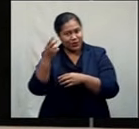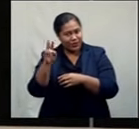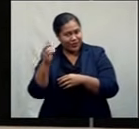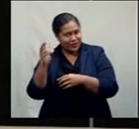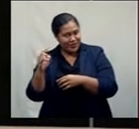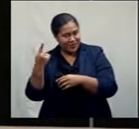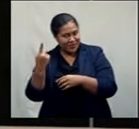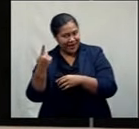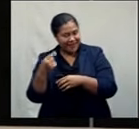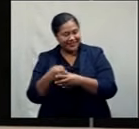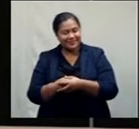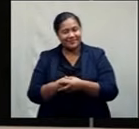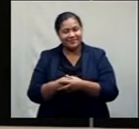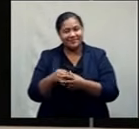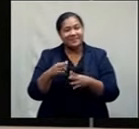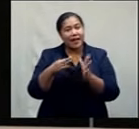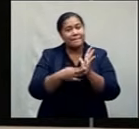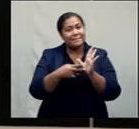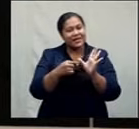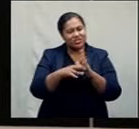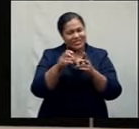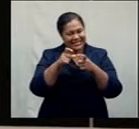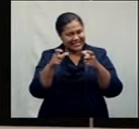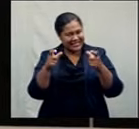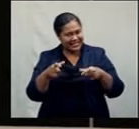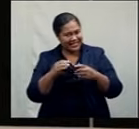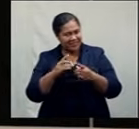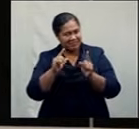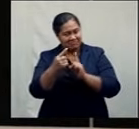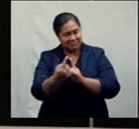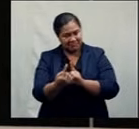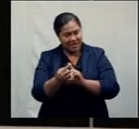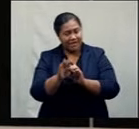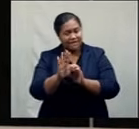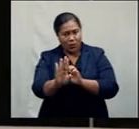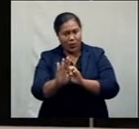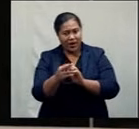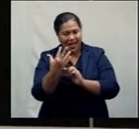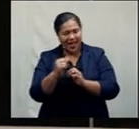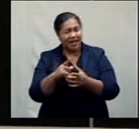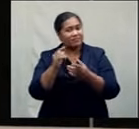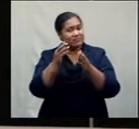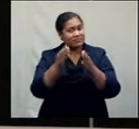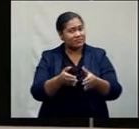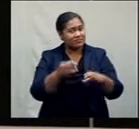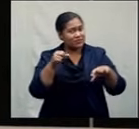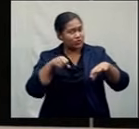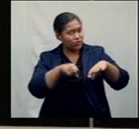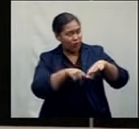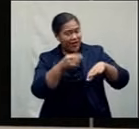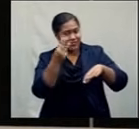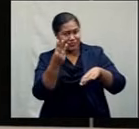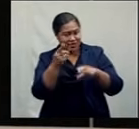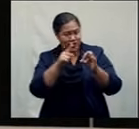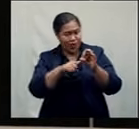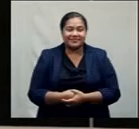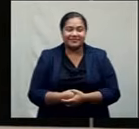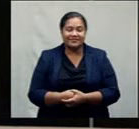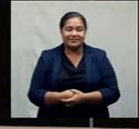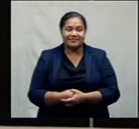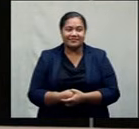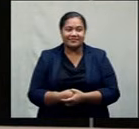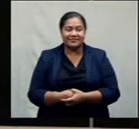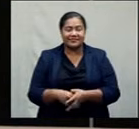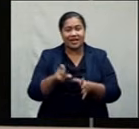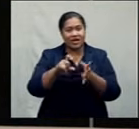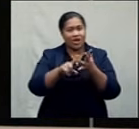2020 title. The Manchester City forward has had an impressive campaign, scoring 3 goals in 6 matches at the tournament.